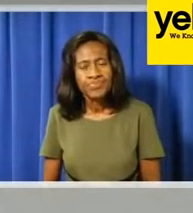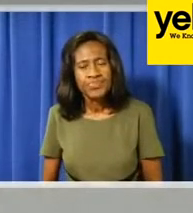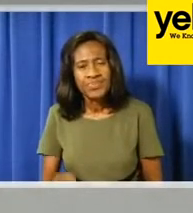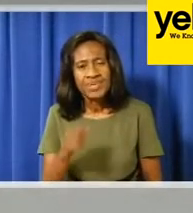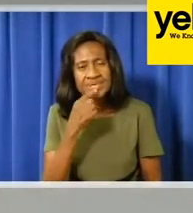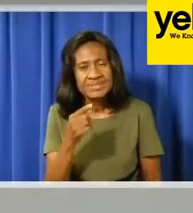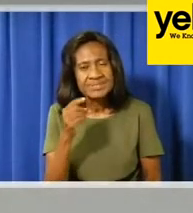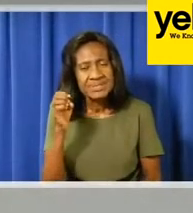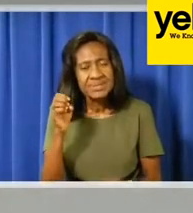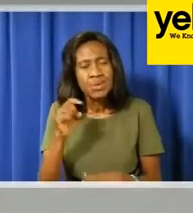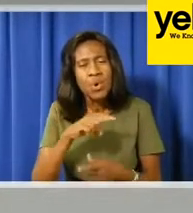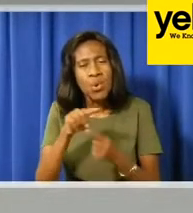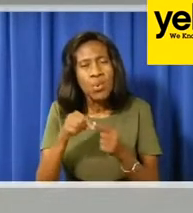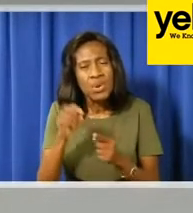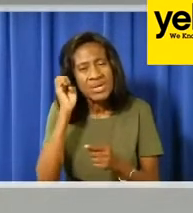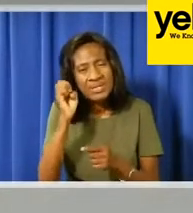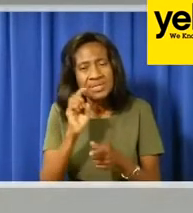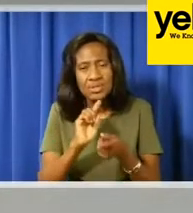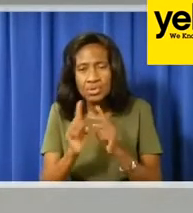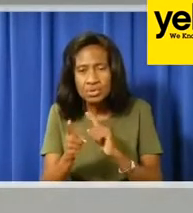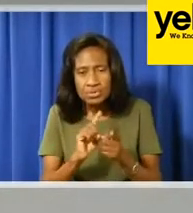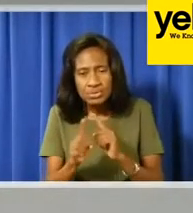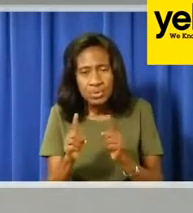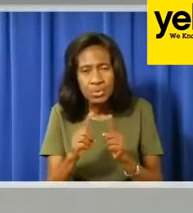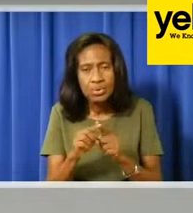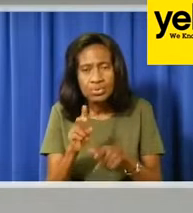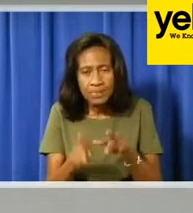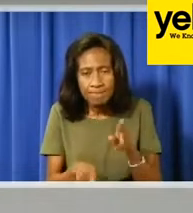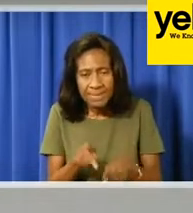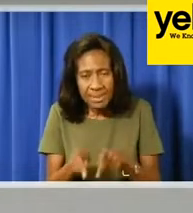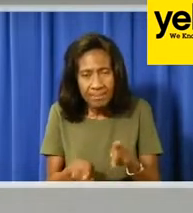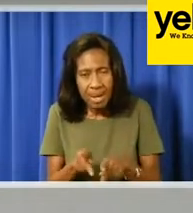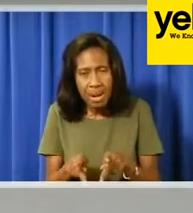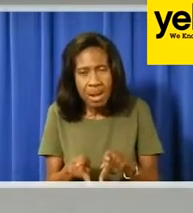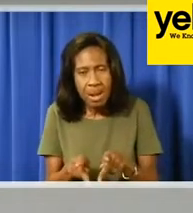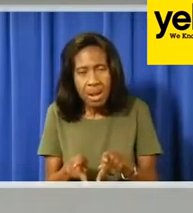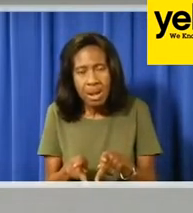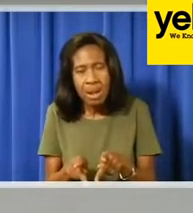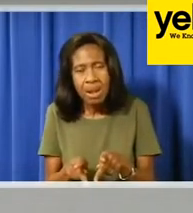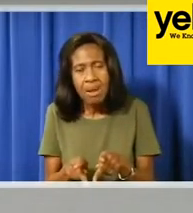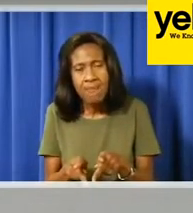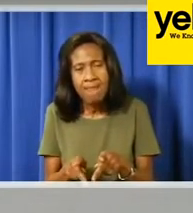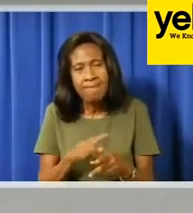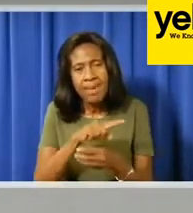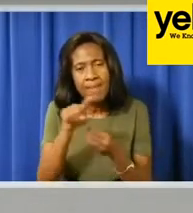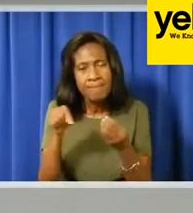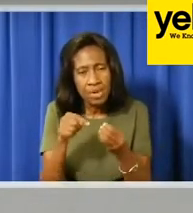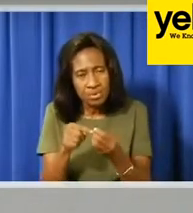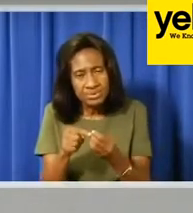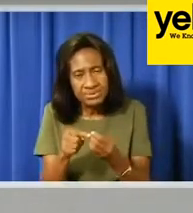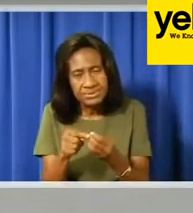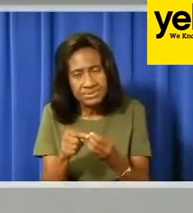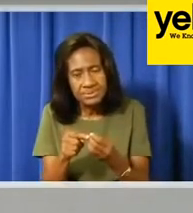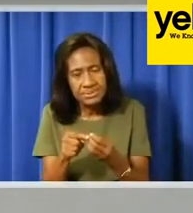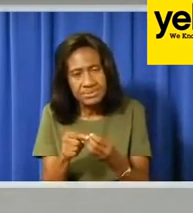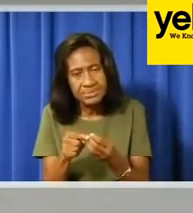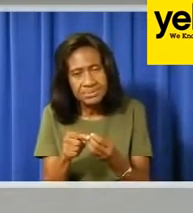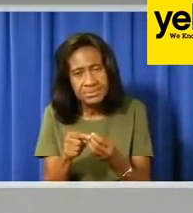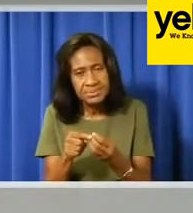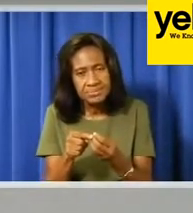speaking to people, engaging with people, talking with them about the issue,